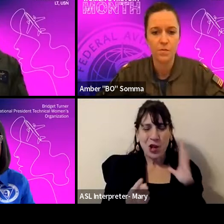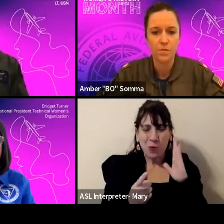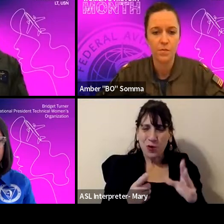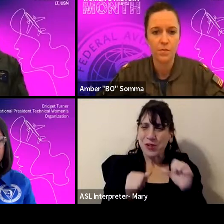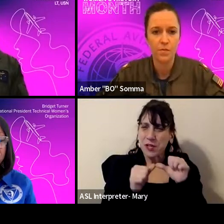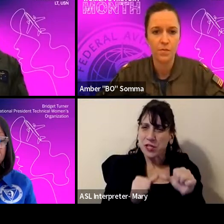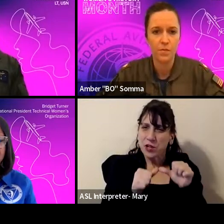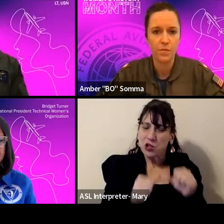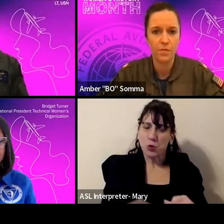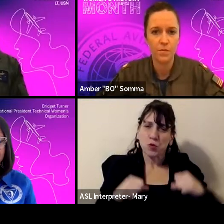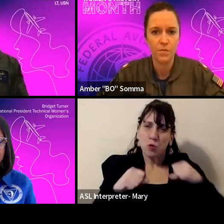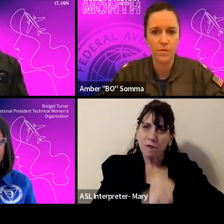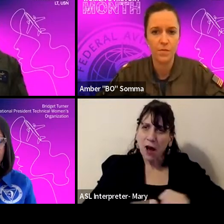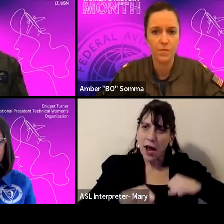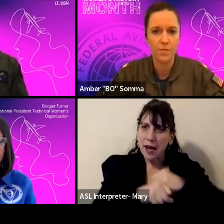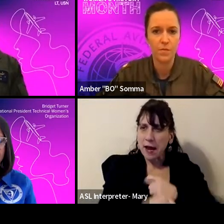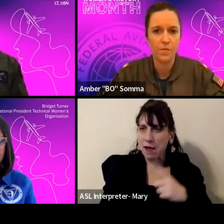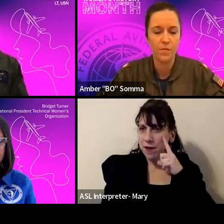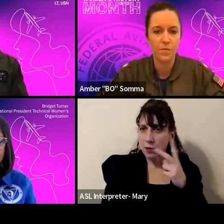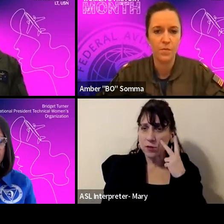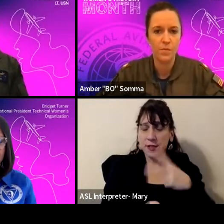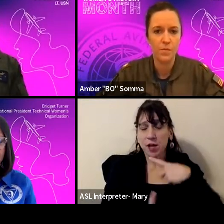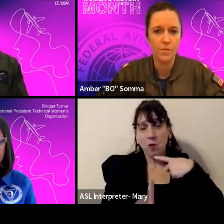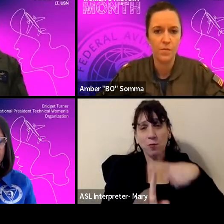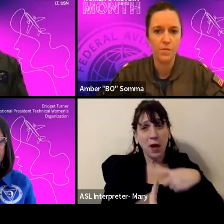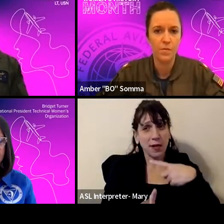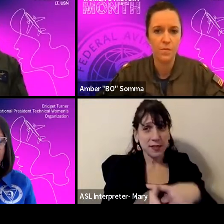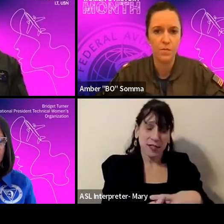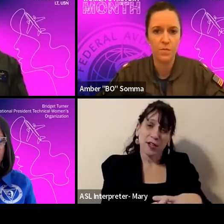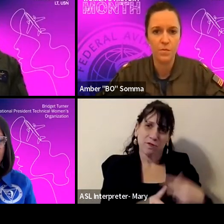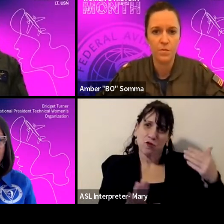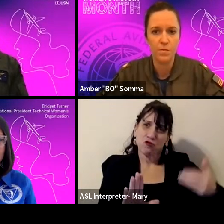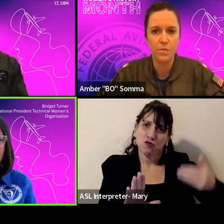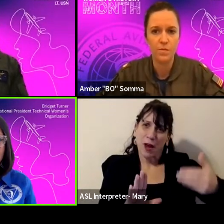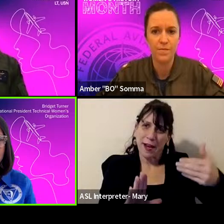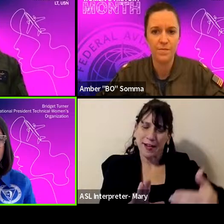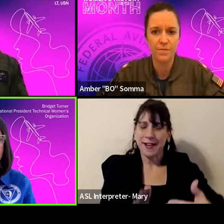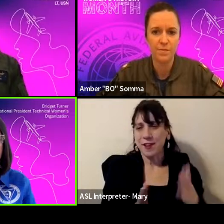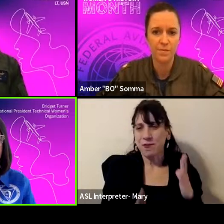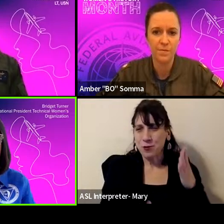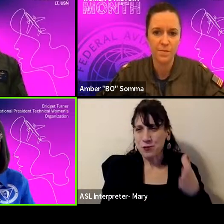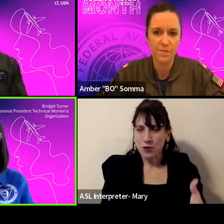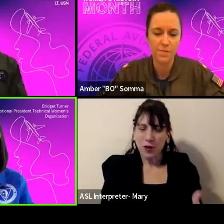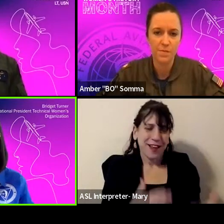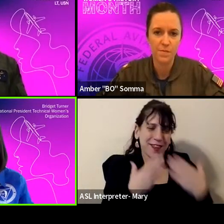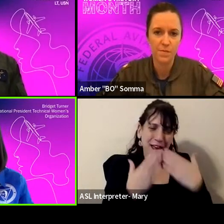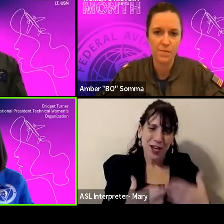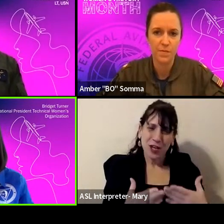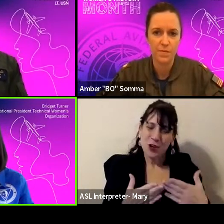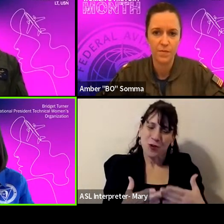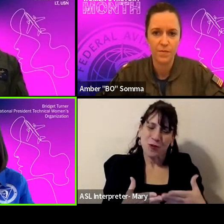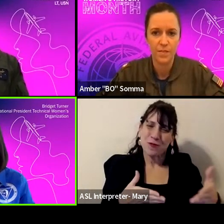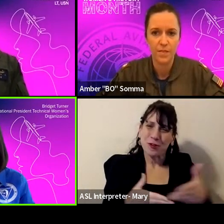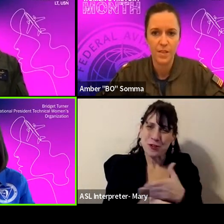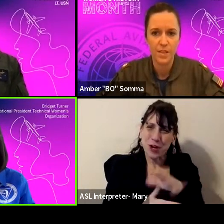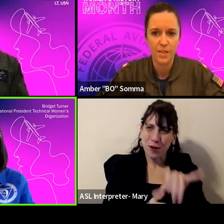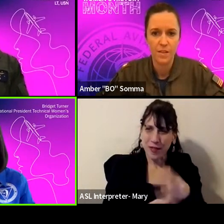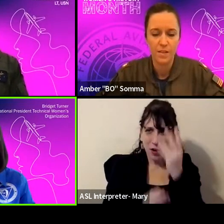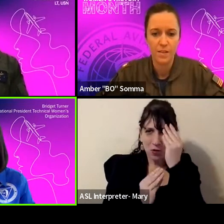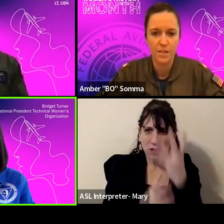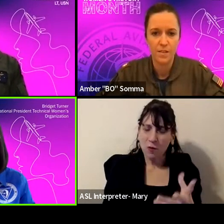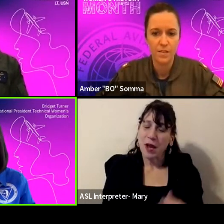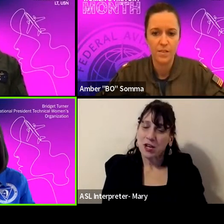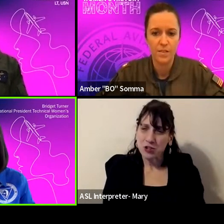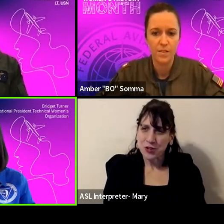so I think we'll see a positive trend in the long run. Thank you for sharing that information. And as